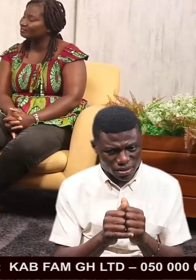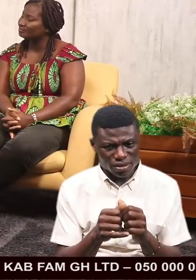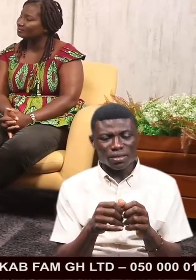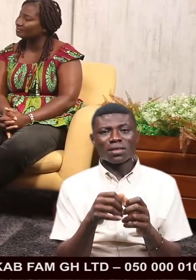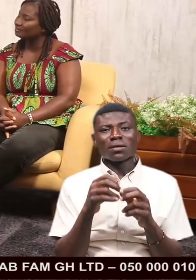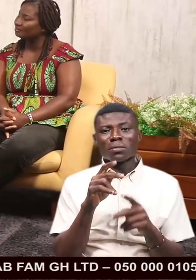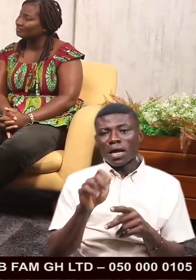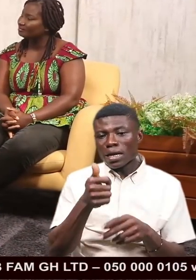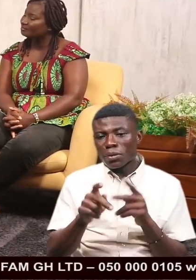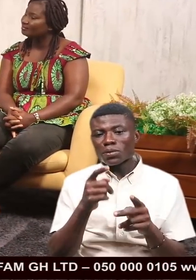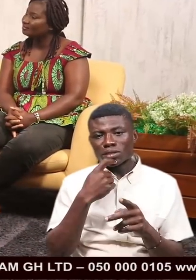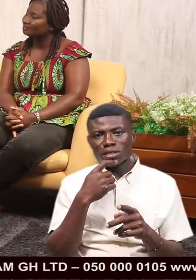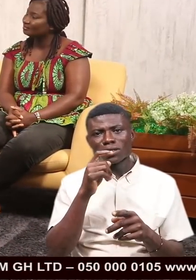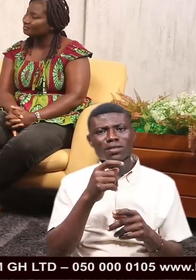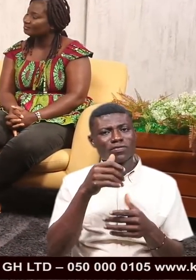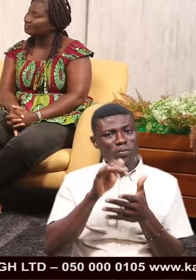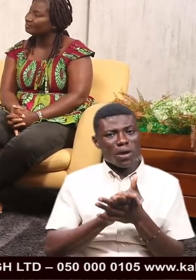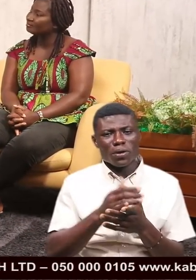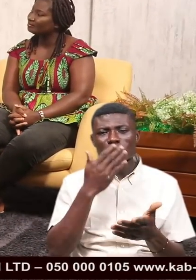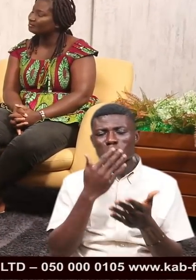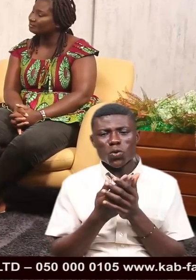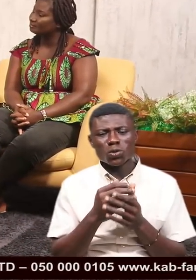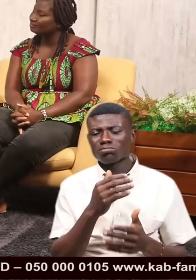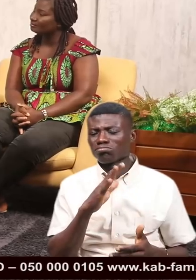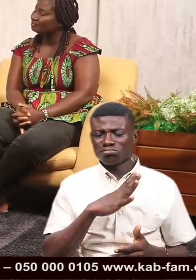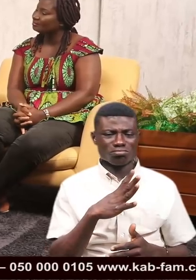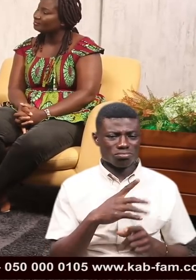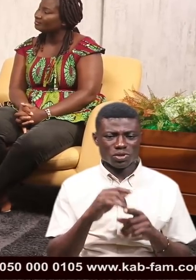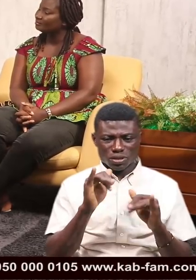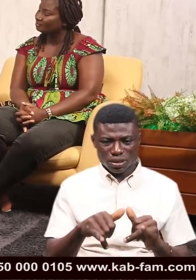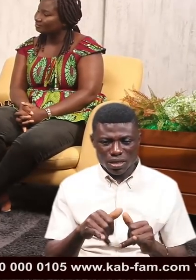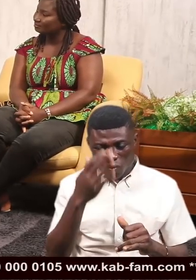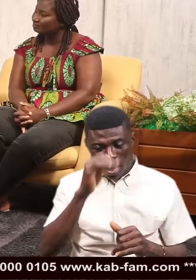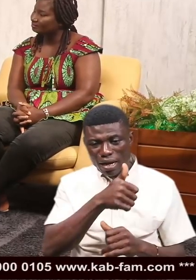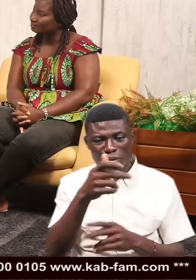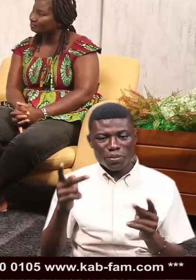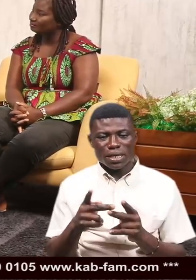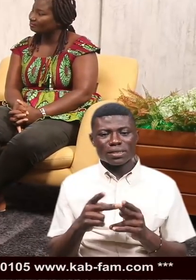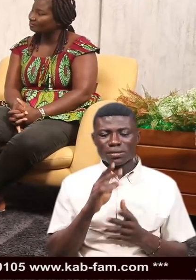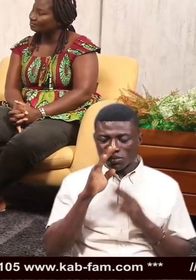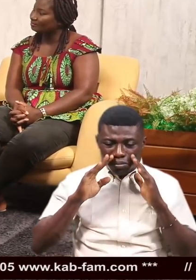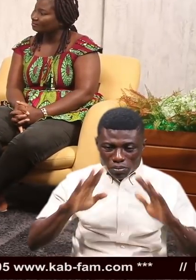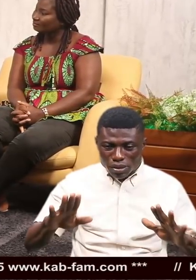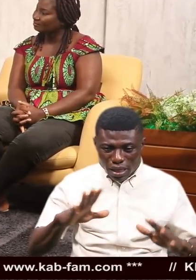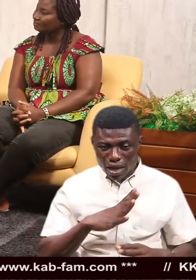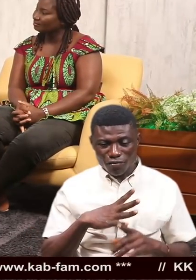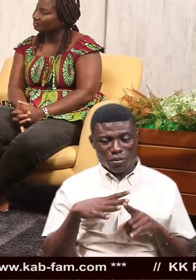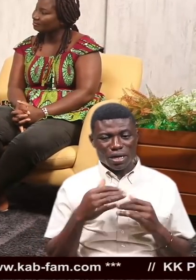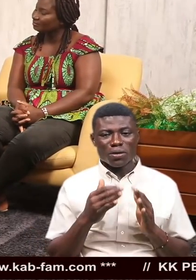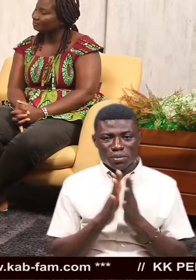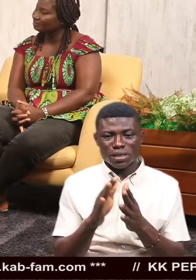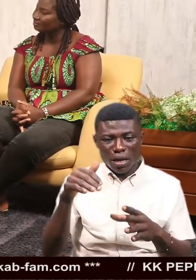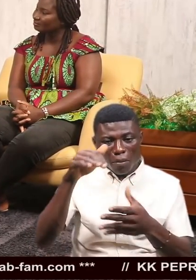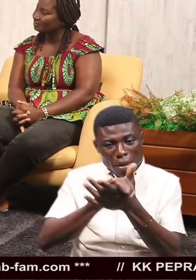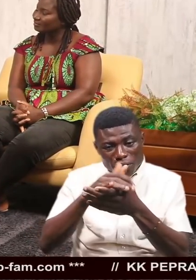say, oh, I reckon when munyam it is namusa ne puny baby a no ye. Who feel so free, we a better person as